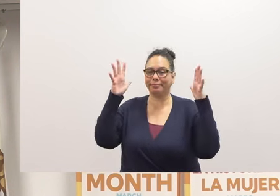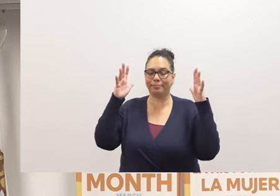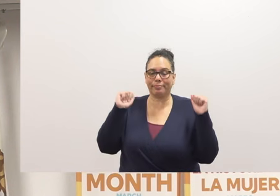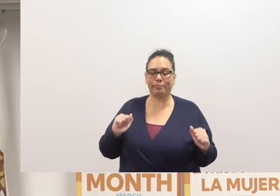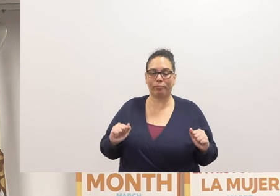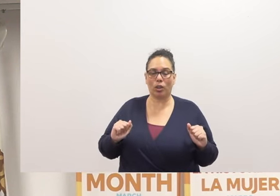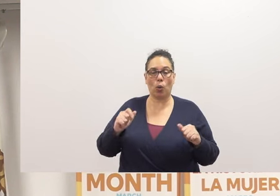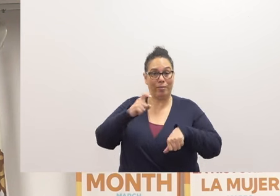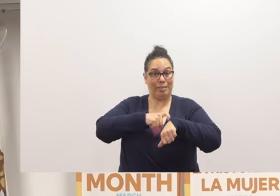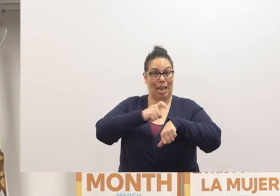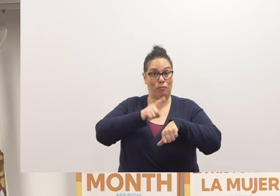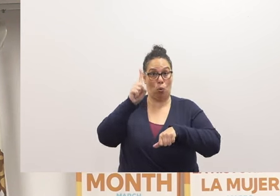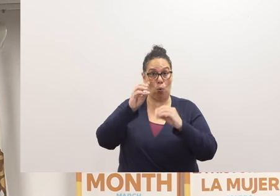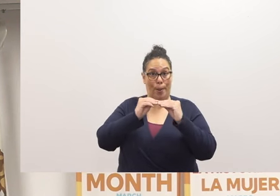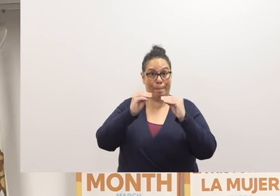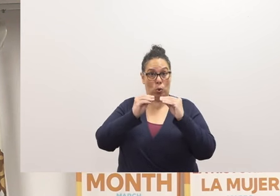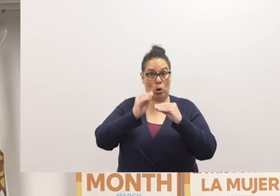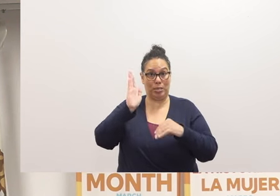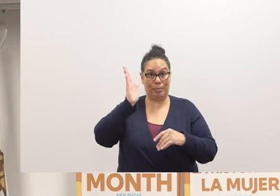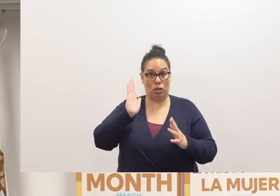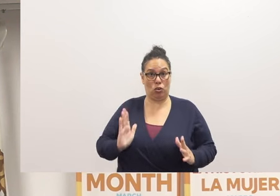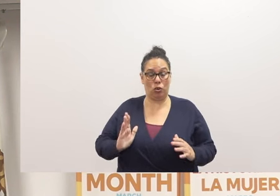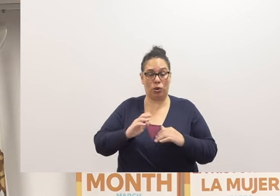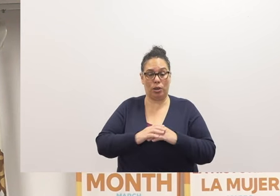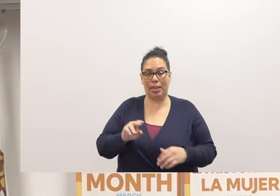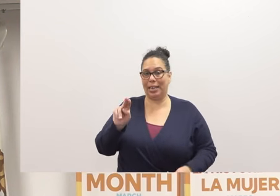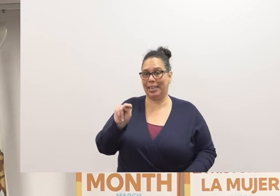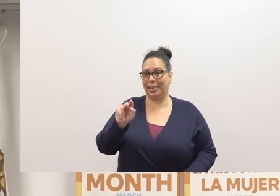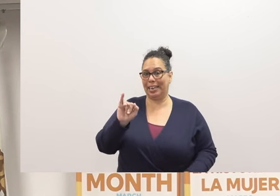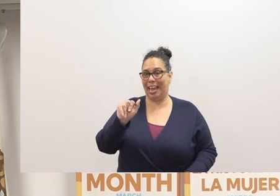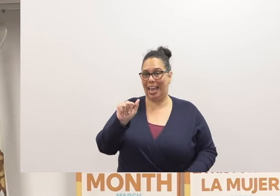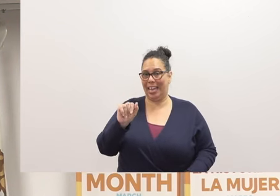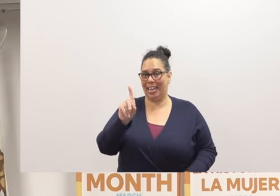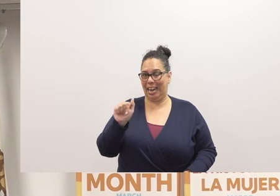We have time for one more speaker. We have Naida.